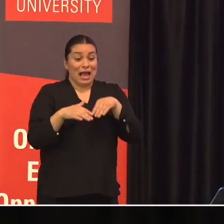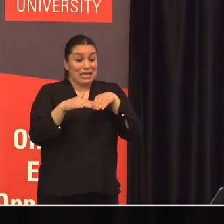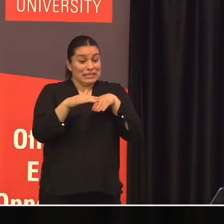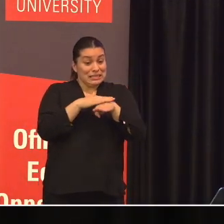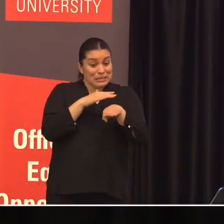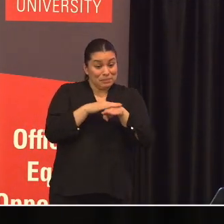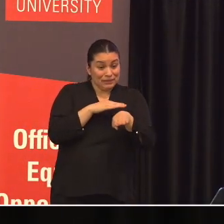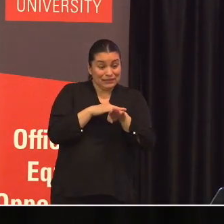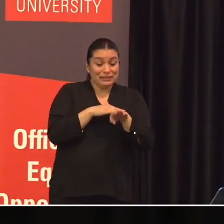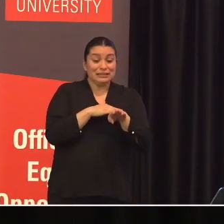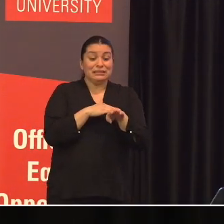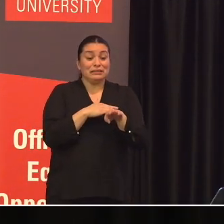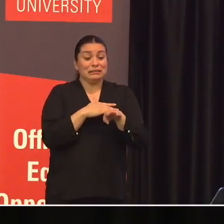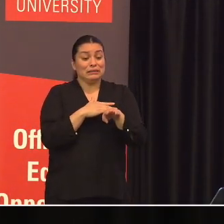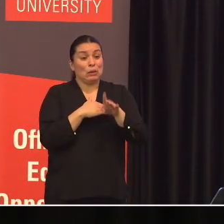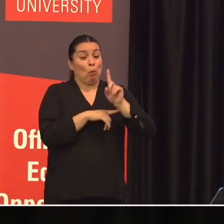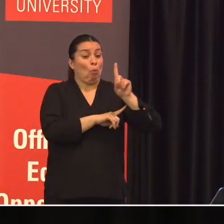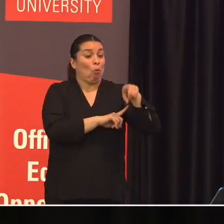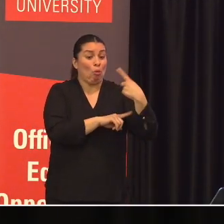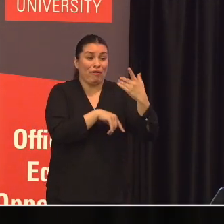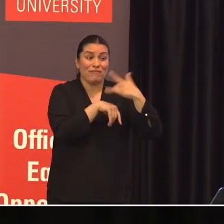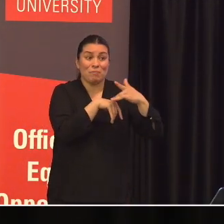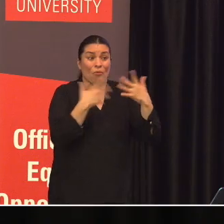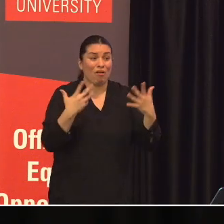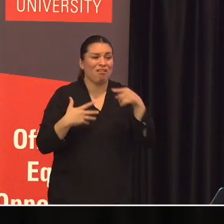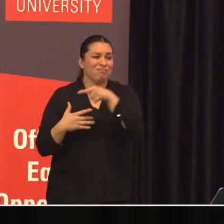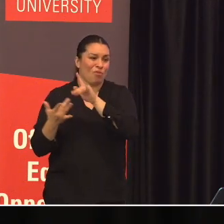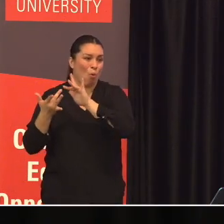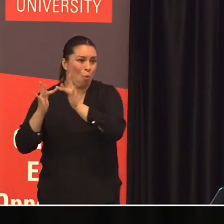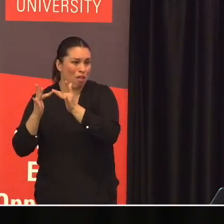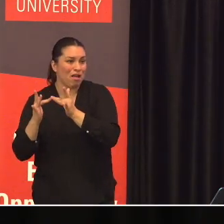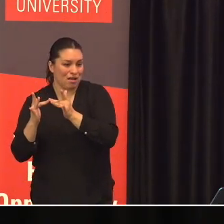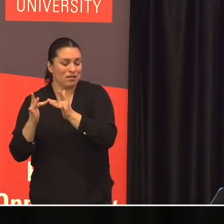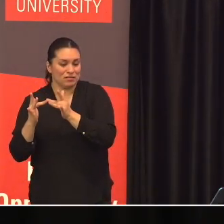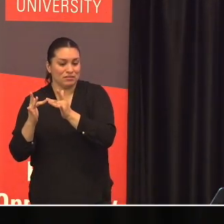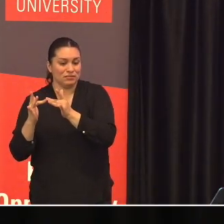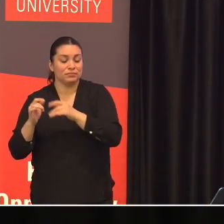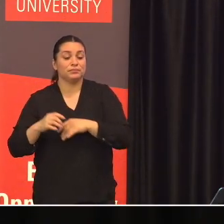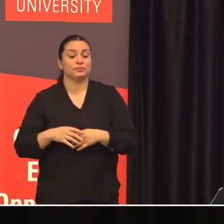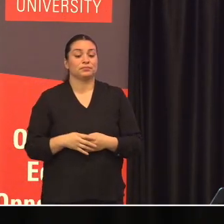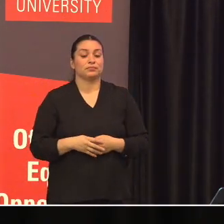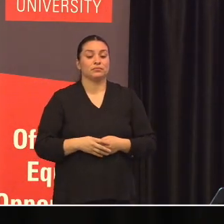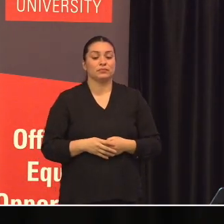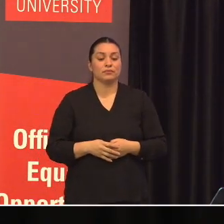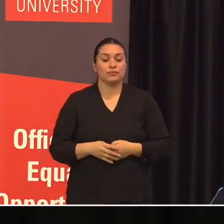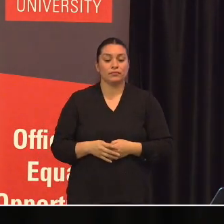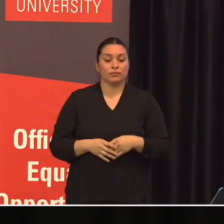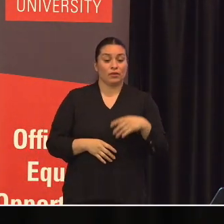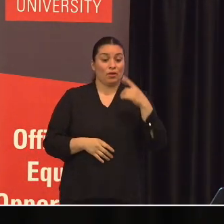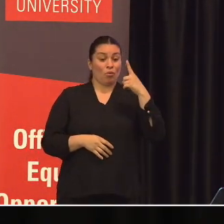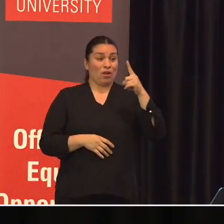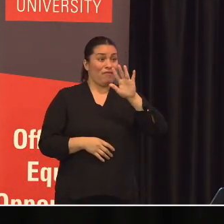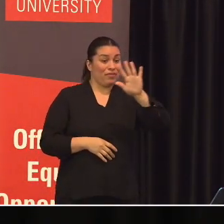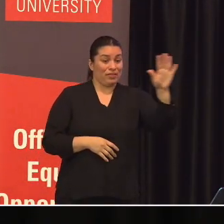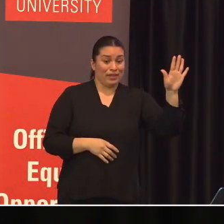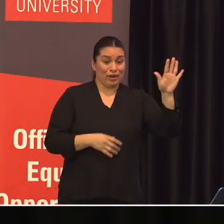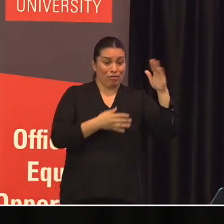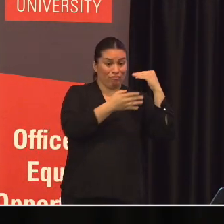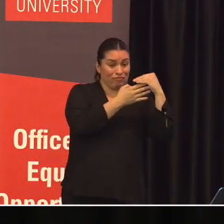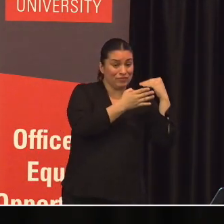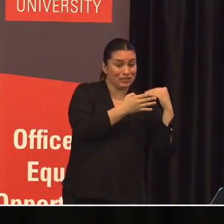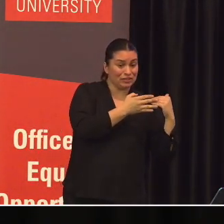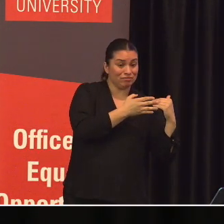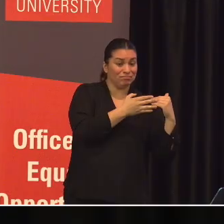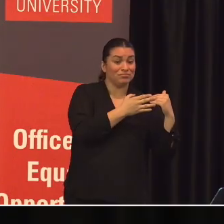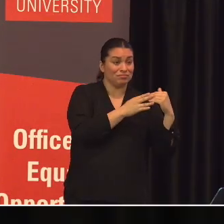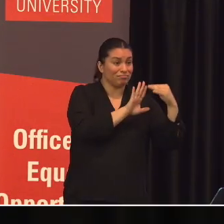over a decade. One of those features that has not been updated since 2013 is the accessibility checker in